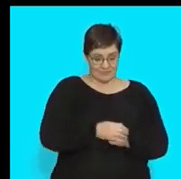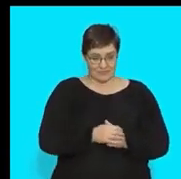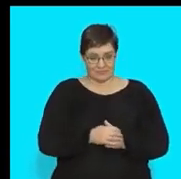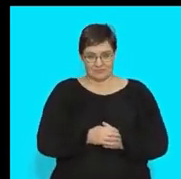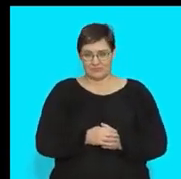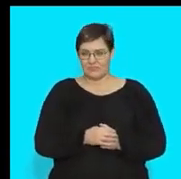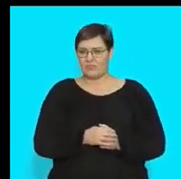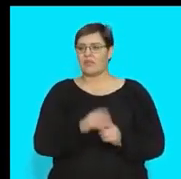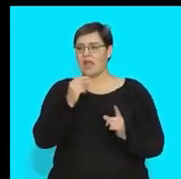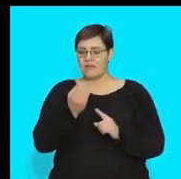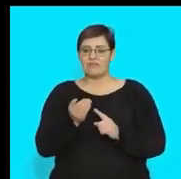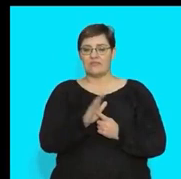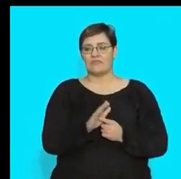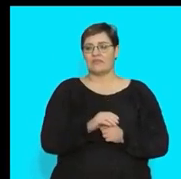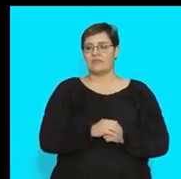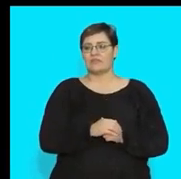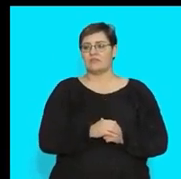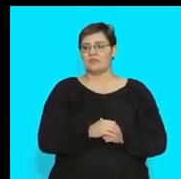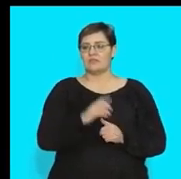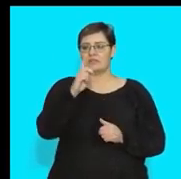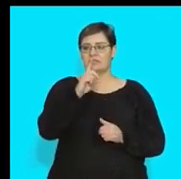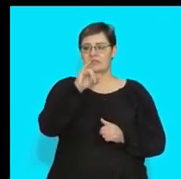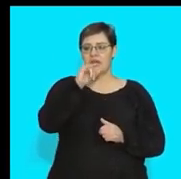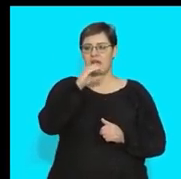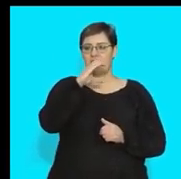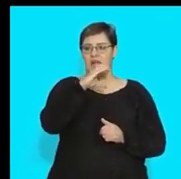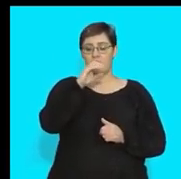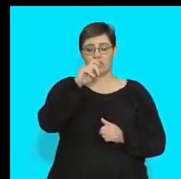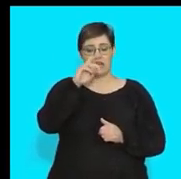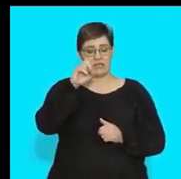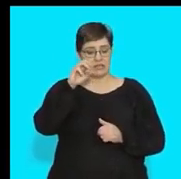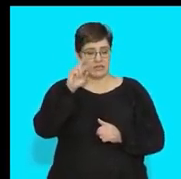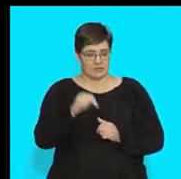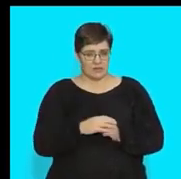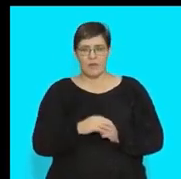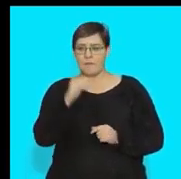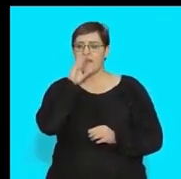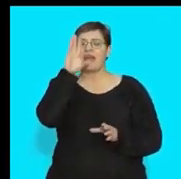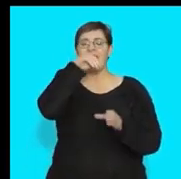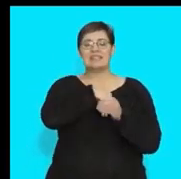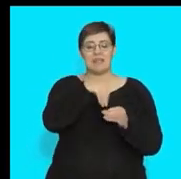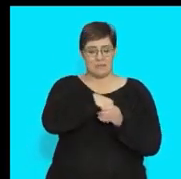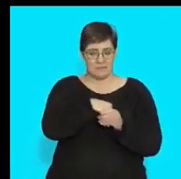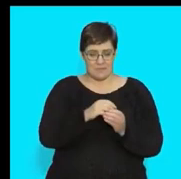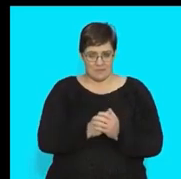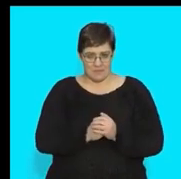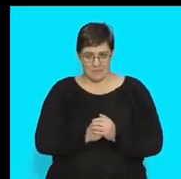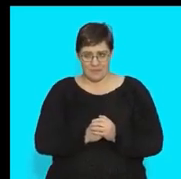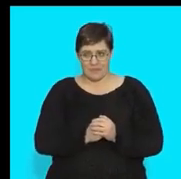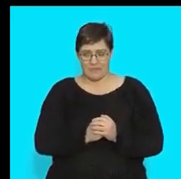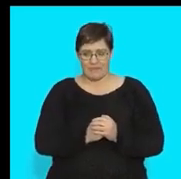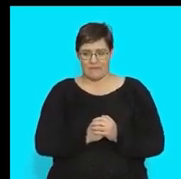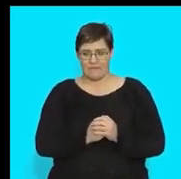to stems, there's a dicotyledon and a monocotyledon. And that's all about what is in, all right,